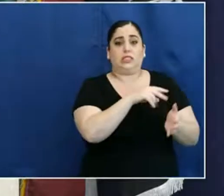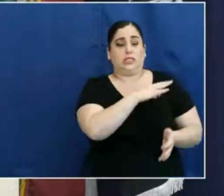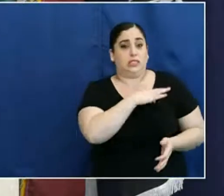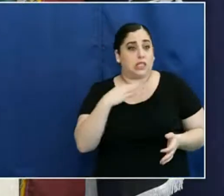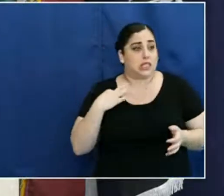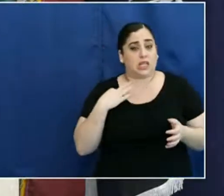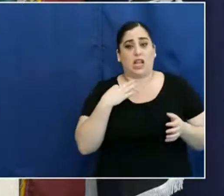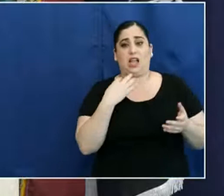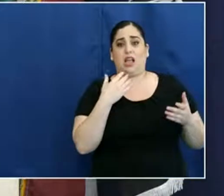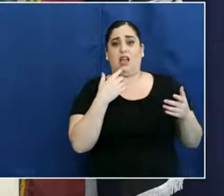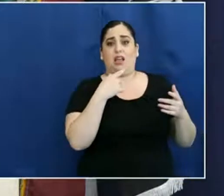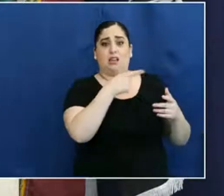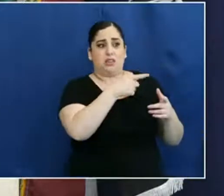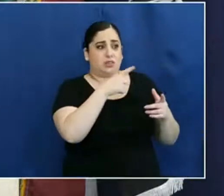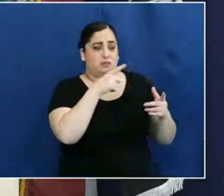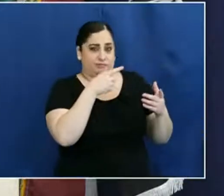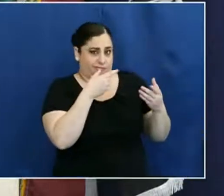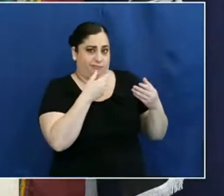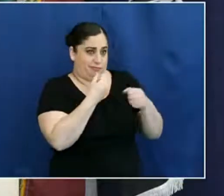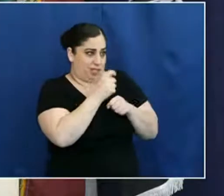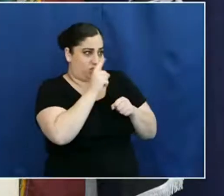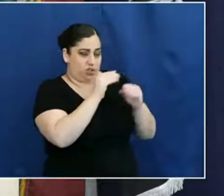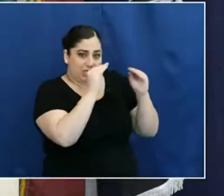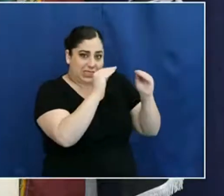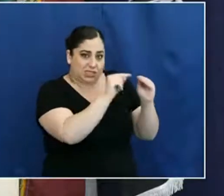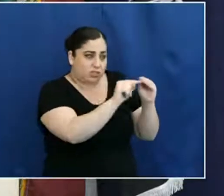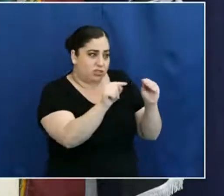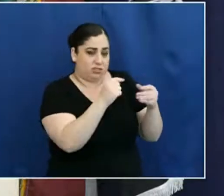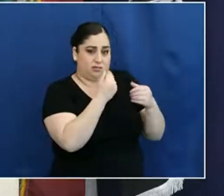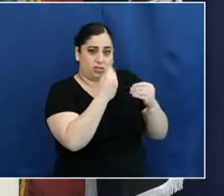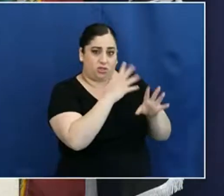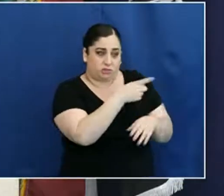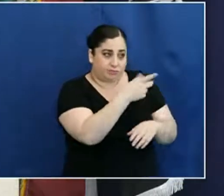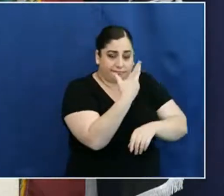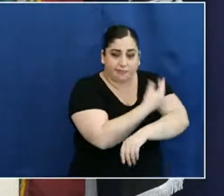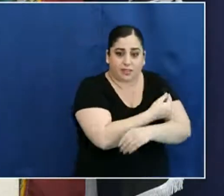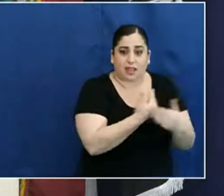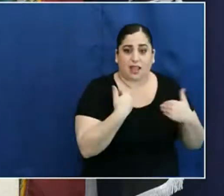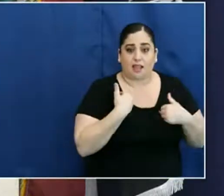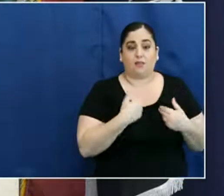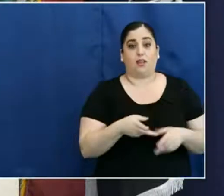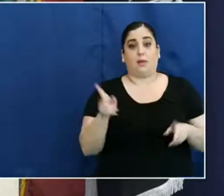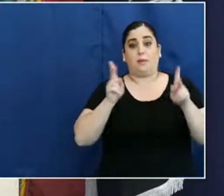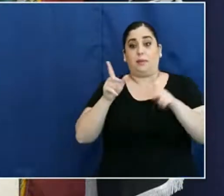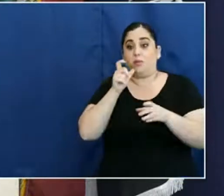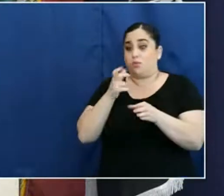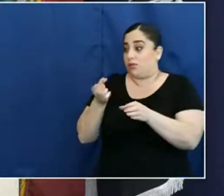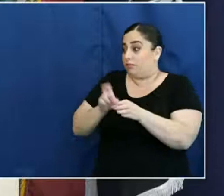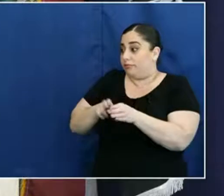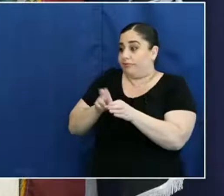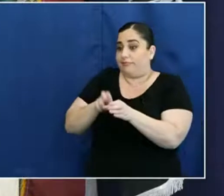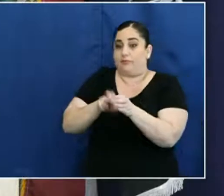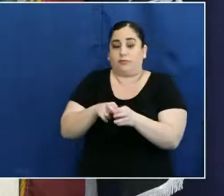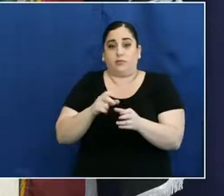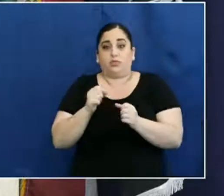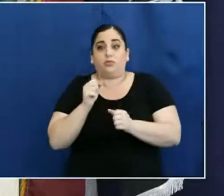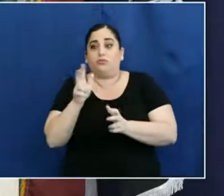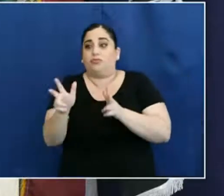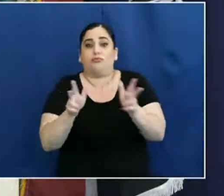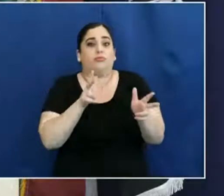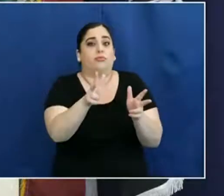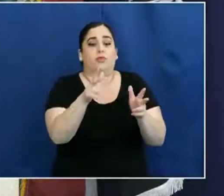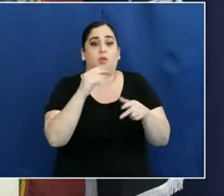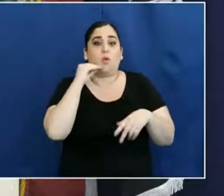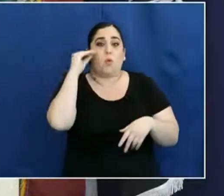those areas that's hardest hit is an important component of that. Our neighborhood sites that have walk-up locations, but only for those surrounding zip